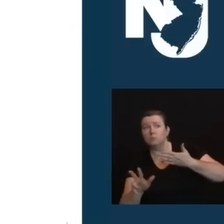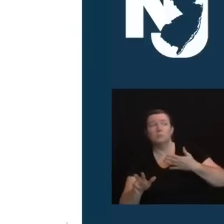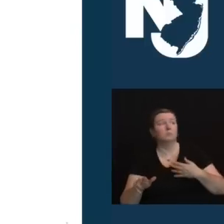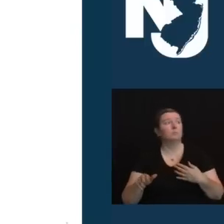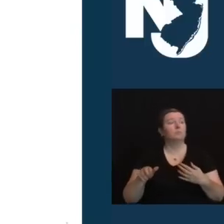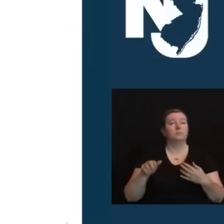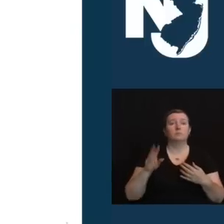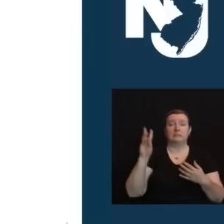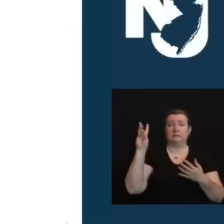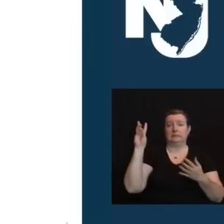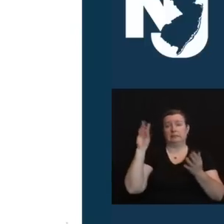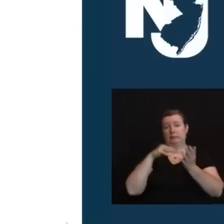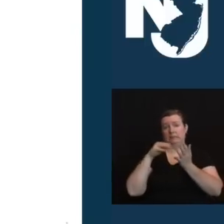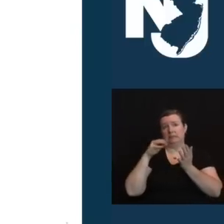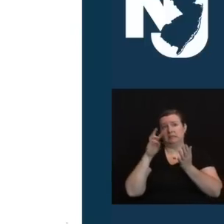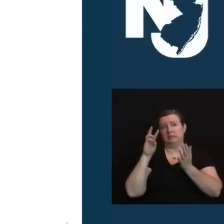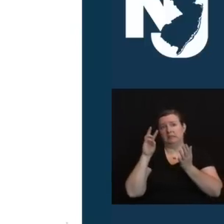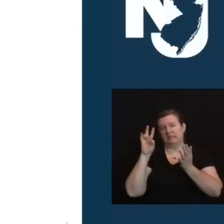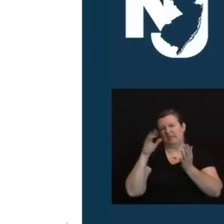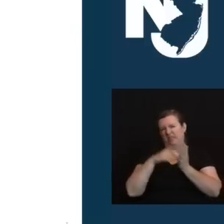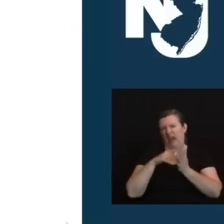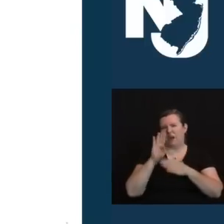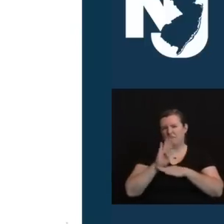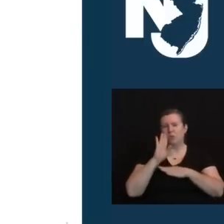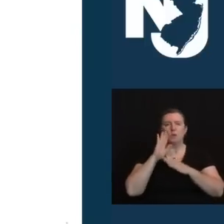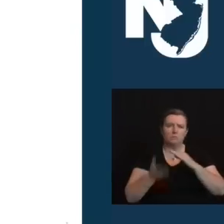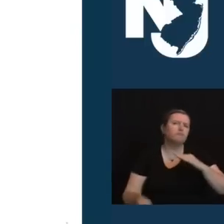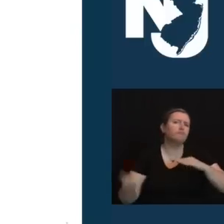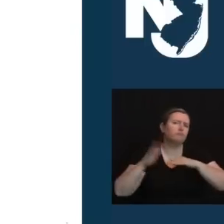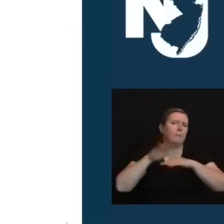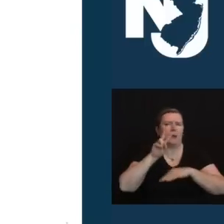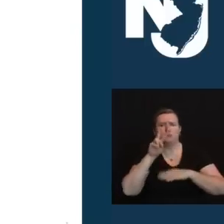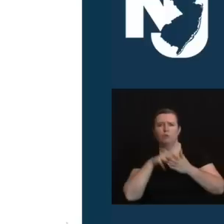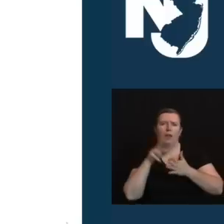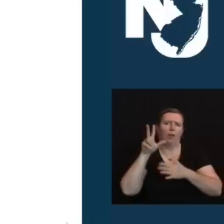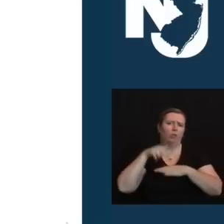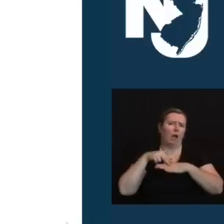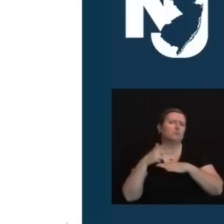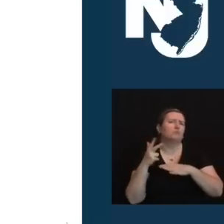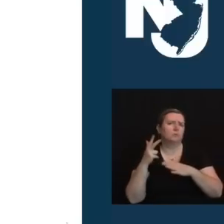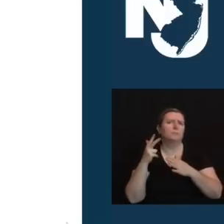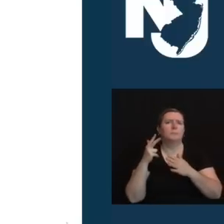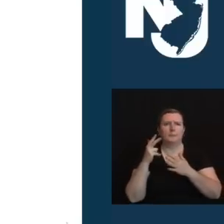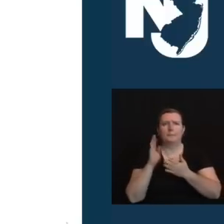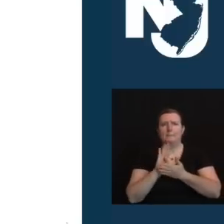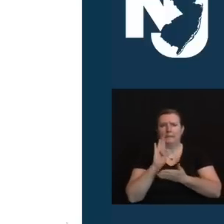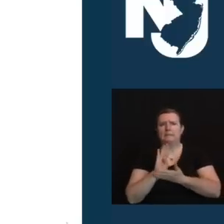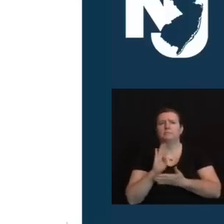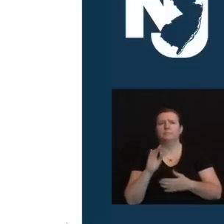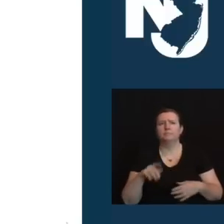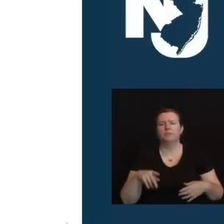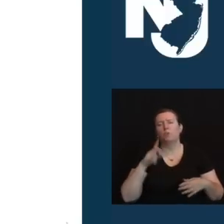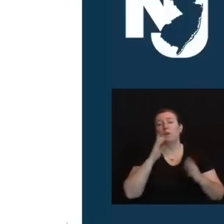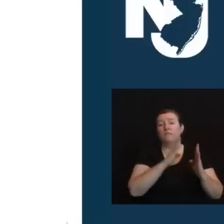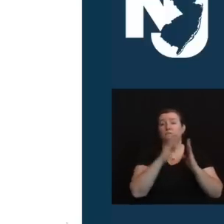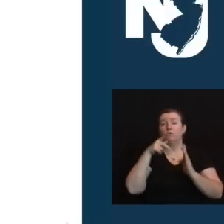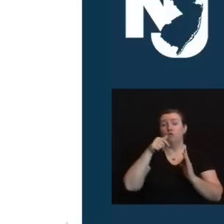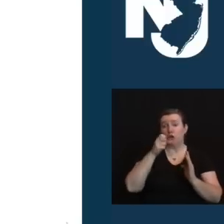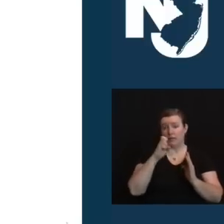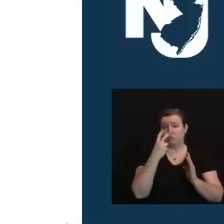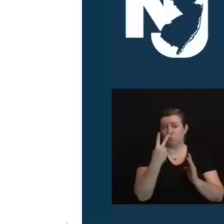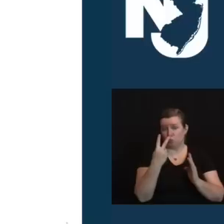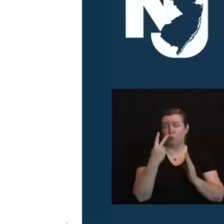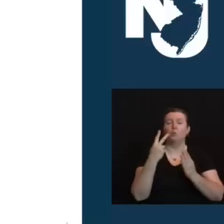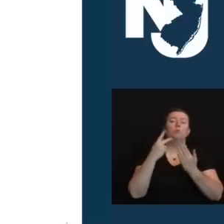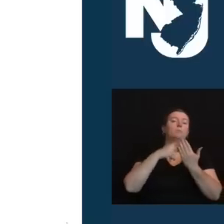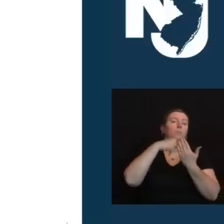10 or maybe 12,000 as we continue to roll through the Phase 2 grant program, which I'm also happy to provide an update on. The governor